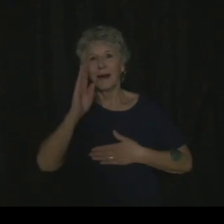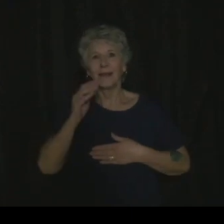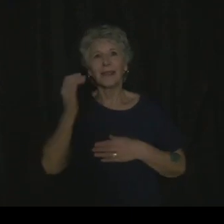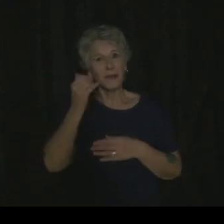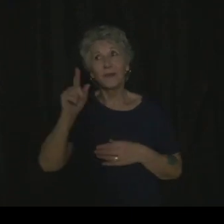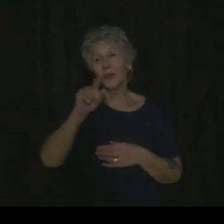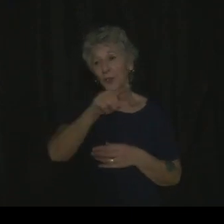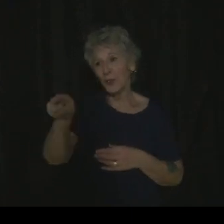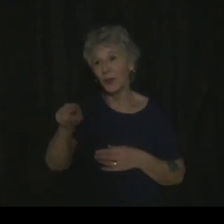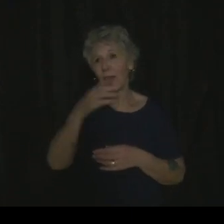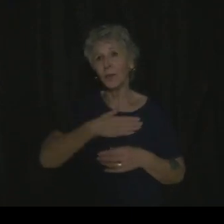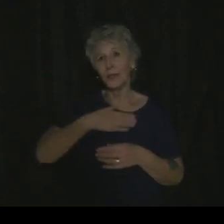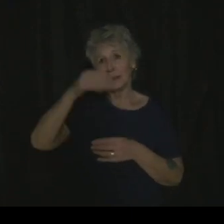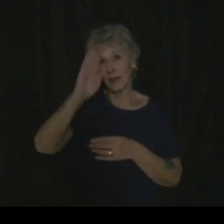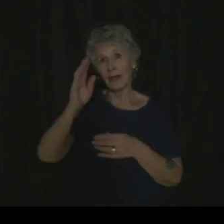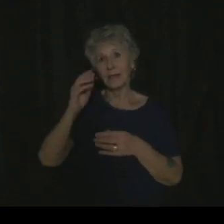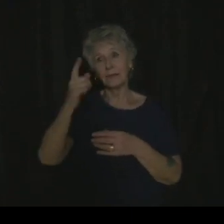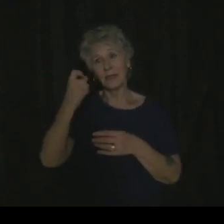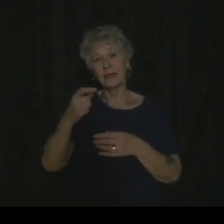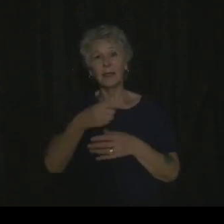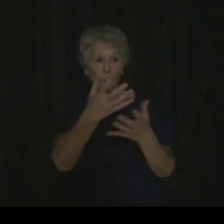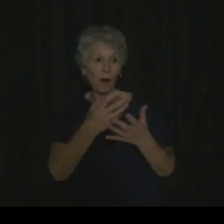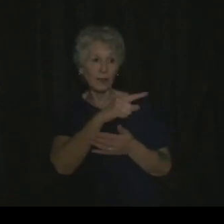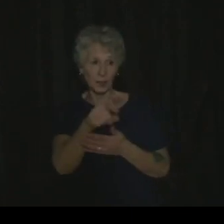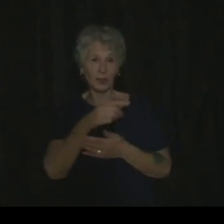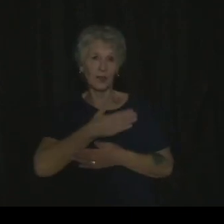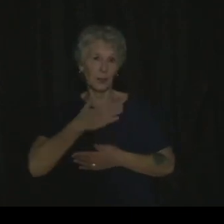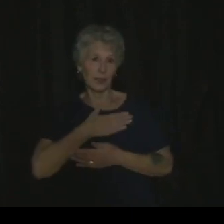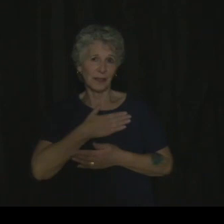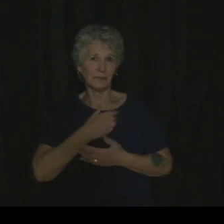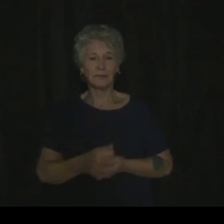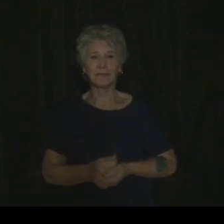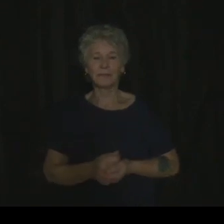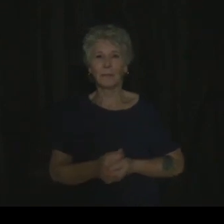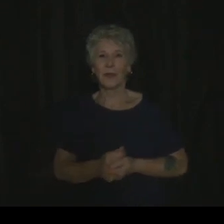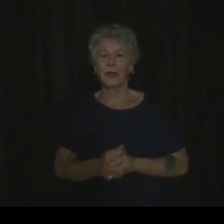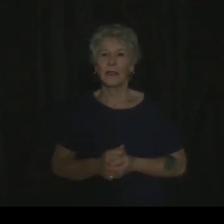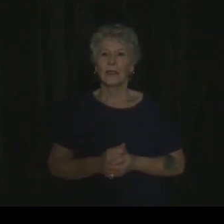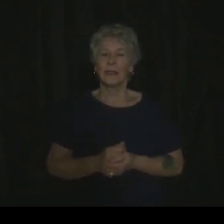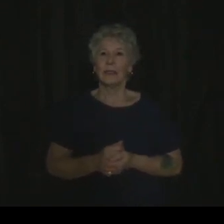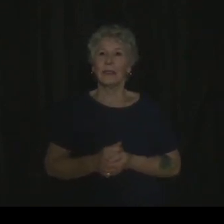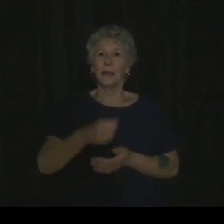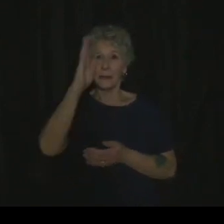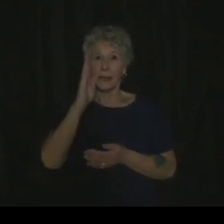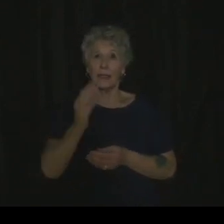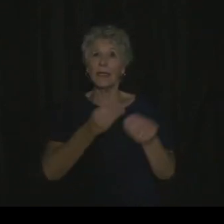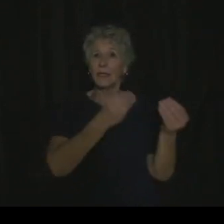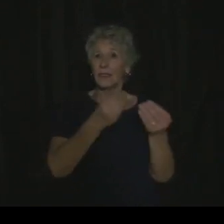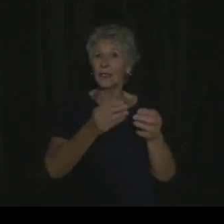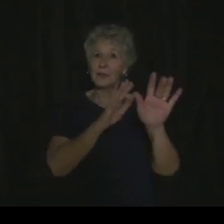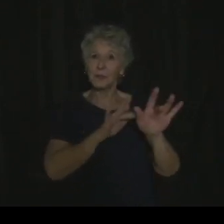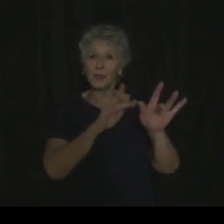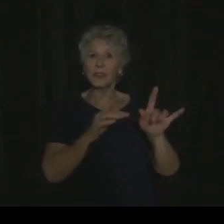wants you to please him. Well, not only is it God's prerogative to give mercy to whom he wills, this